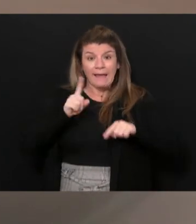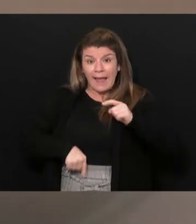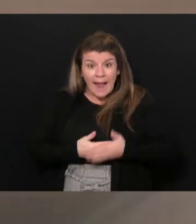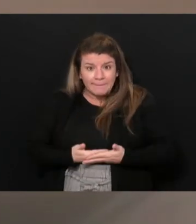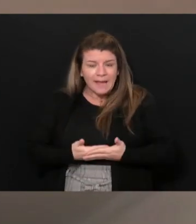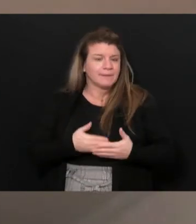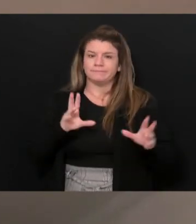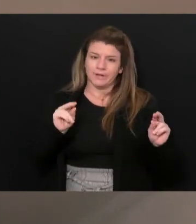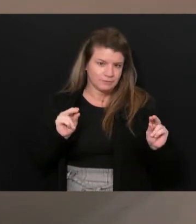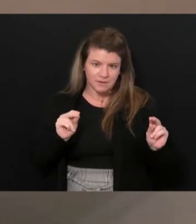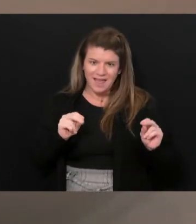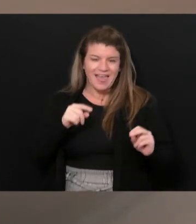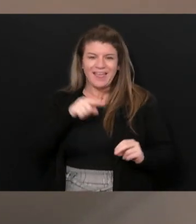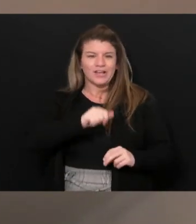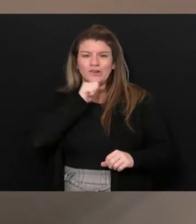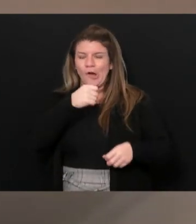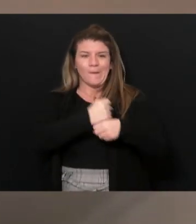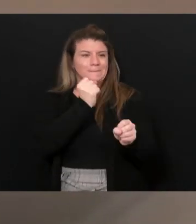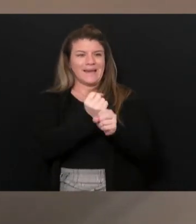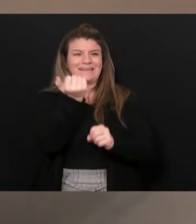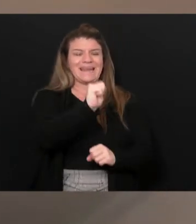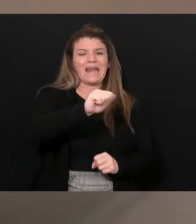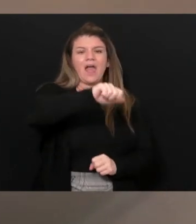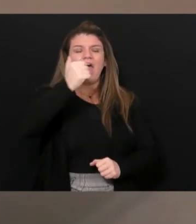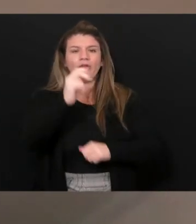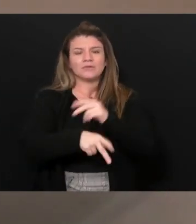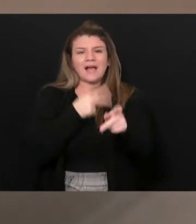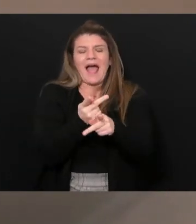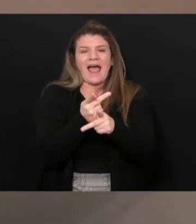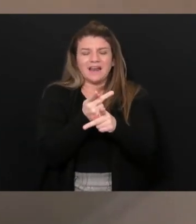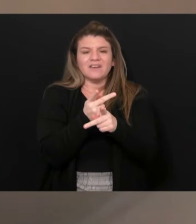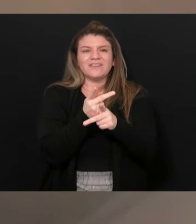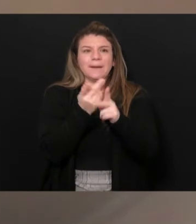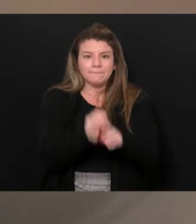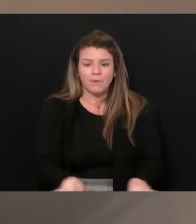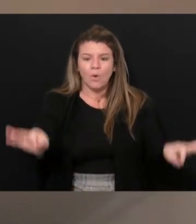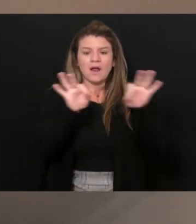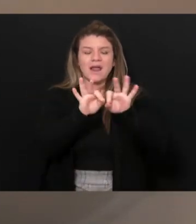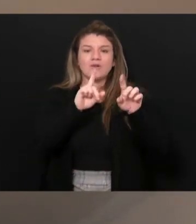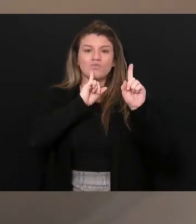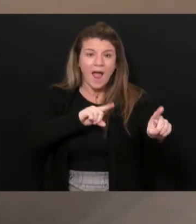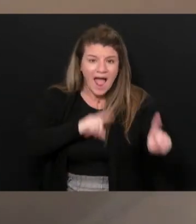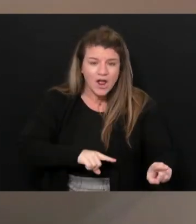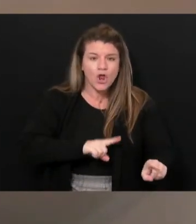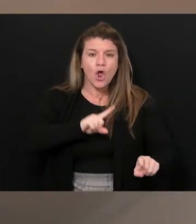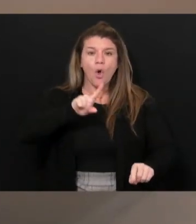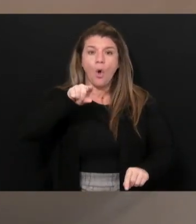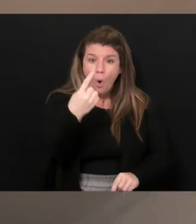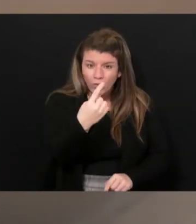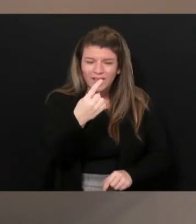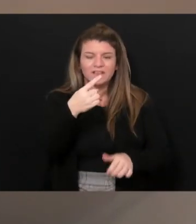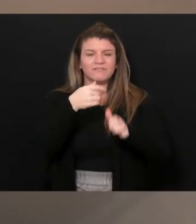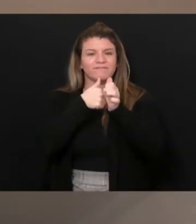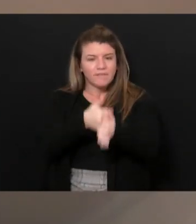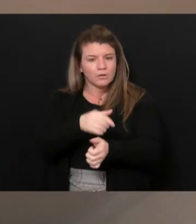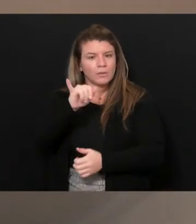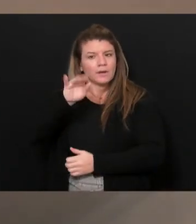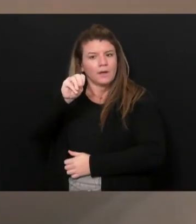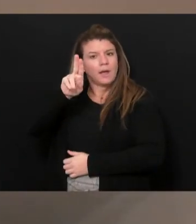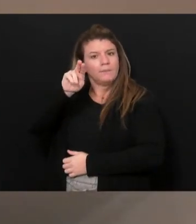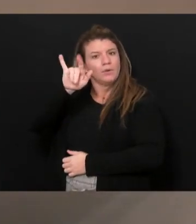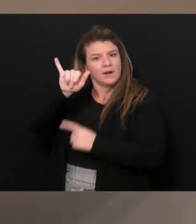to create any other kind of substantial reaction other than the immune response, which they seem very good